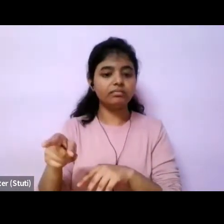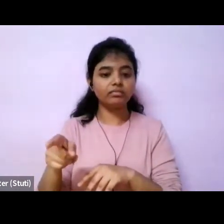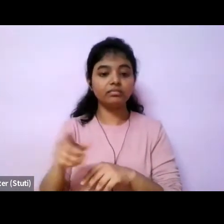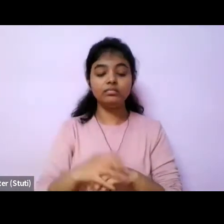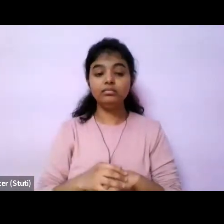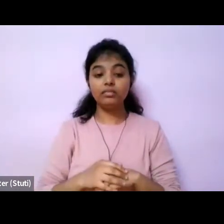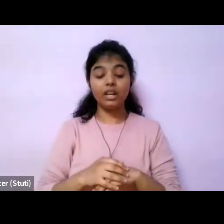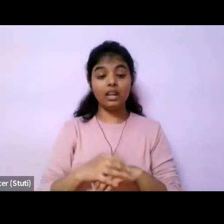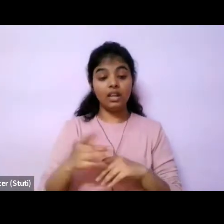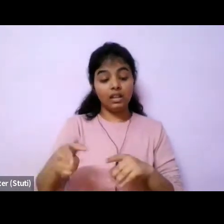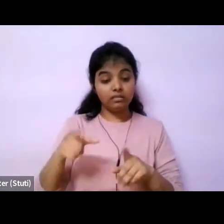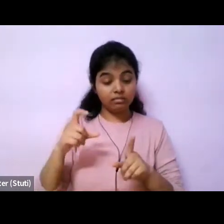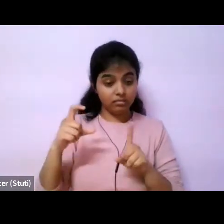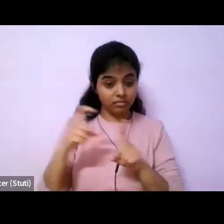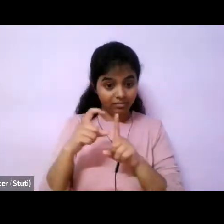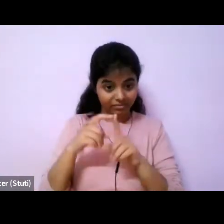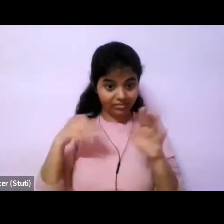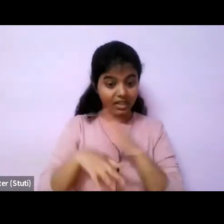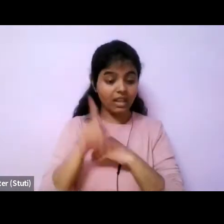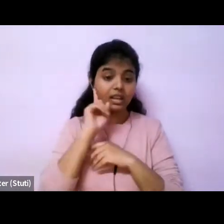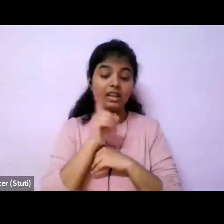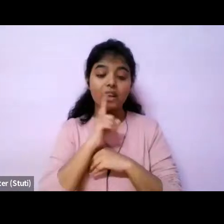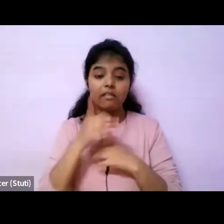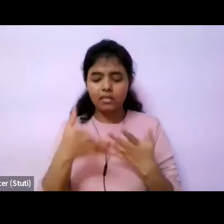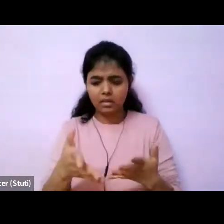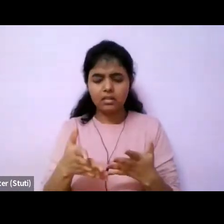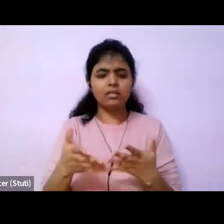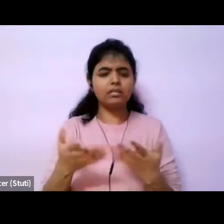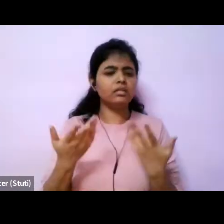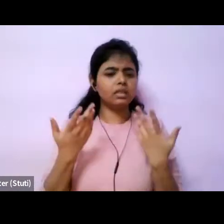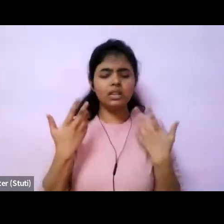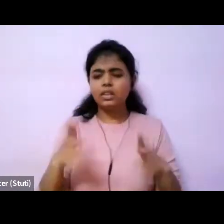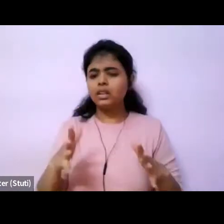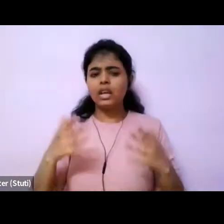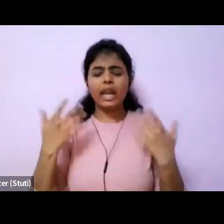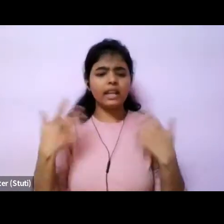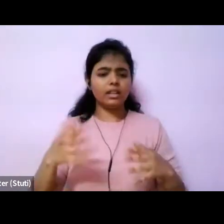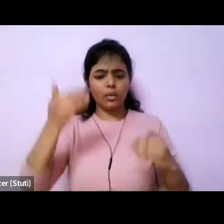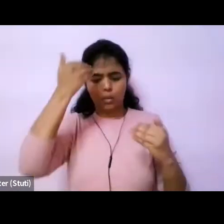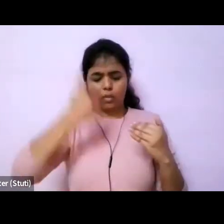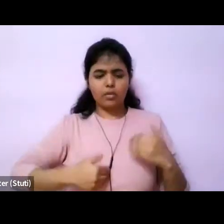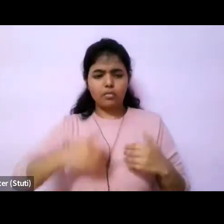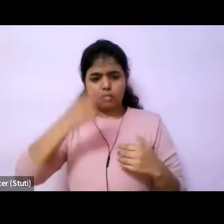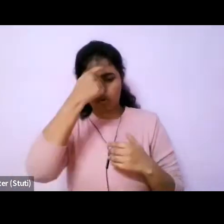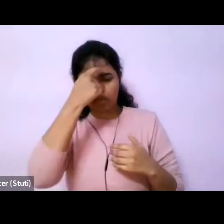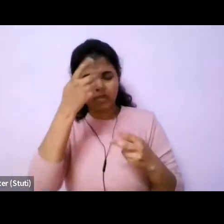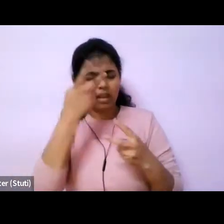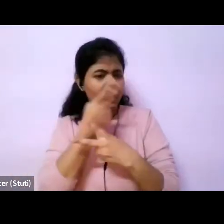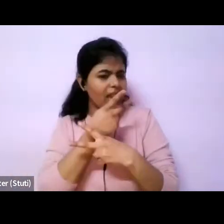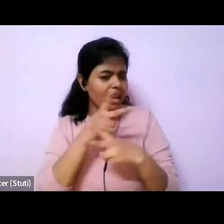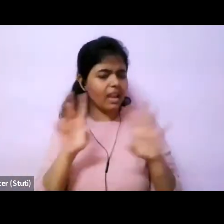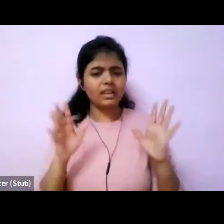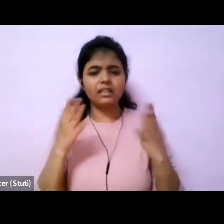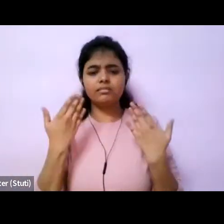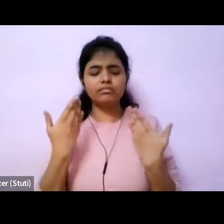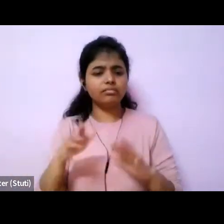Delhi demonstrate how this results from systemic rather than biological impairments. The systemic discounting of deaf experience